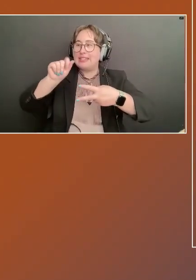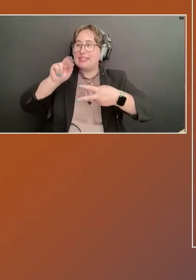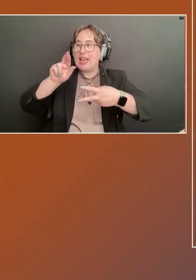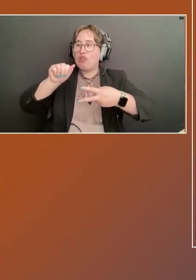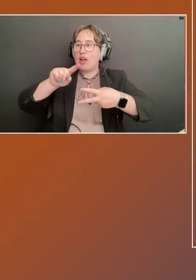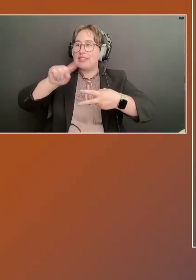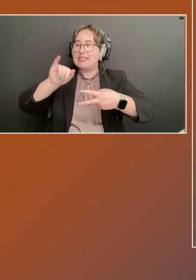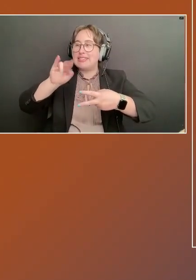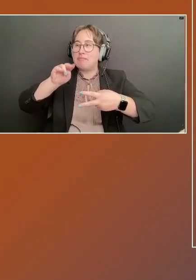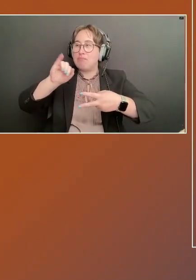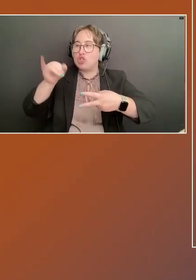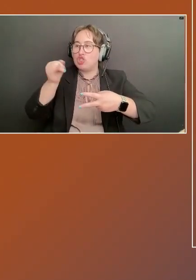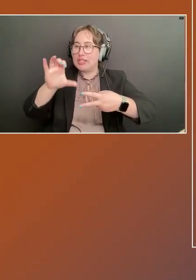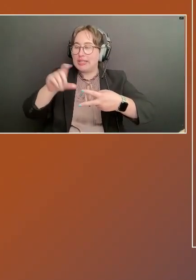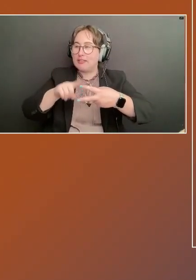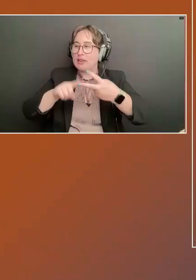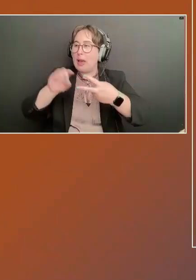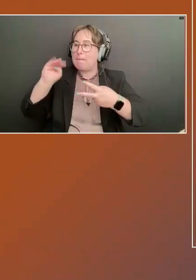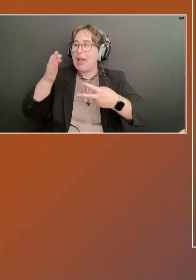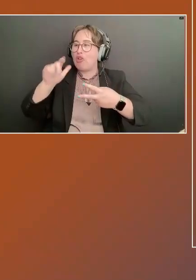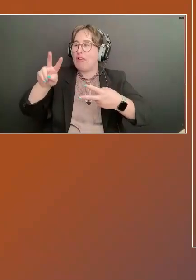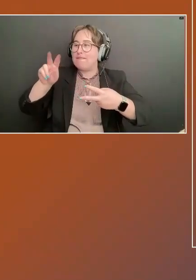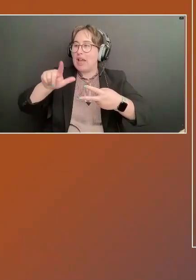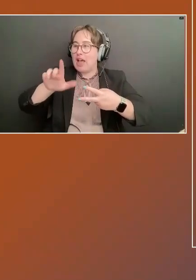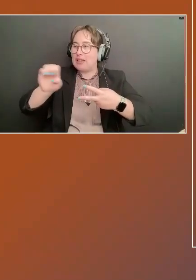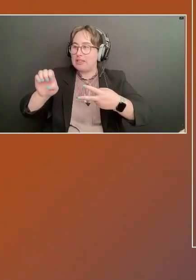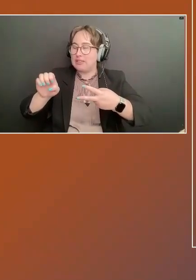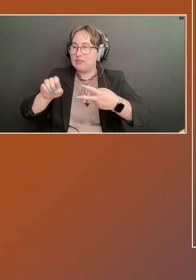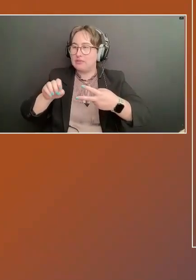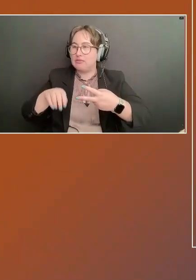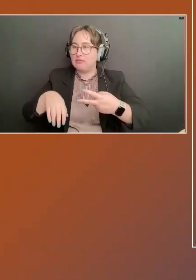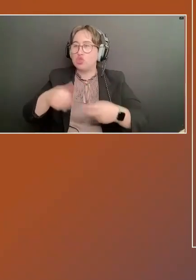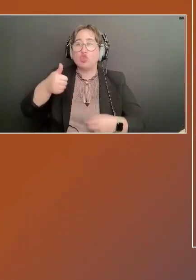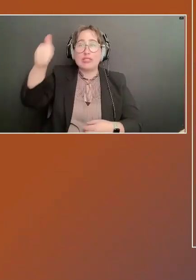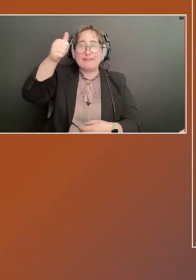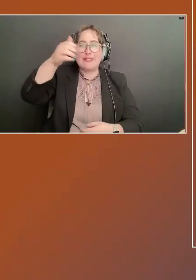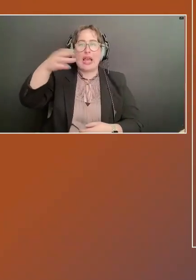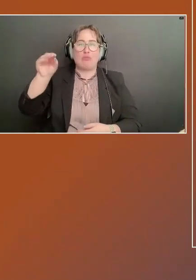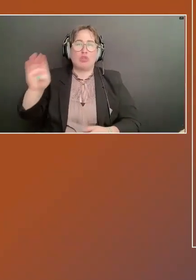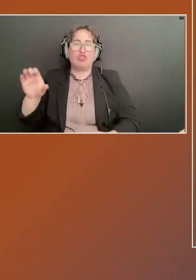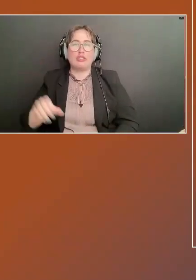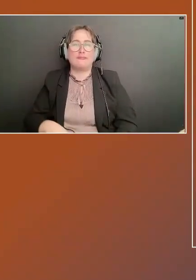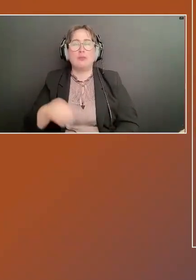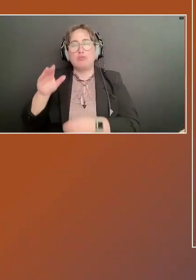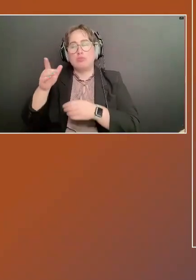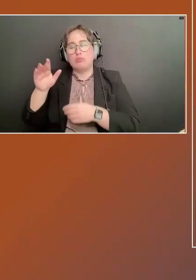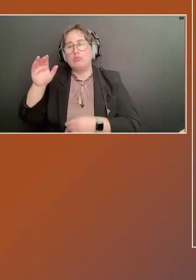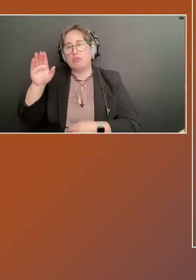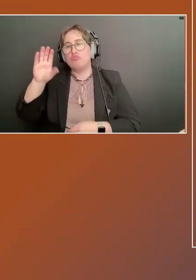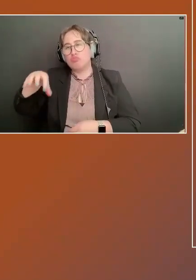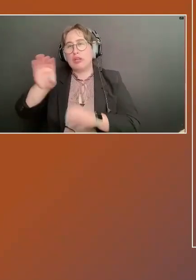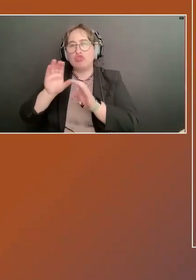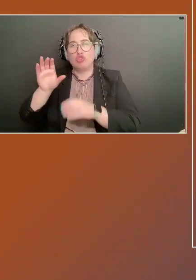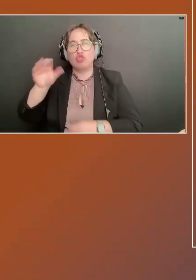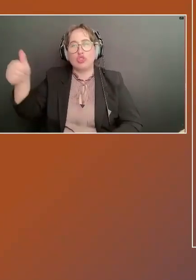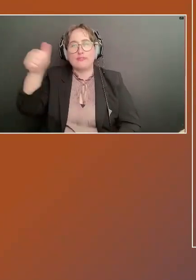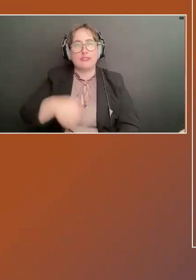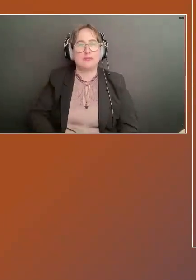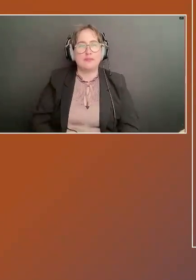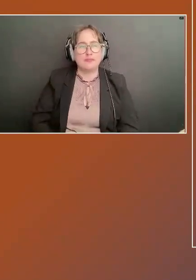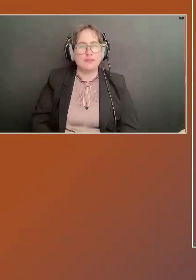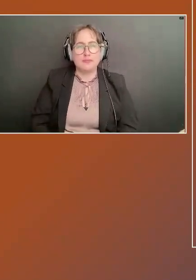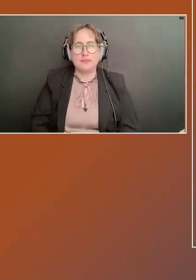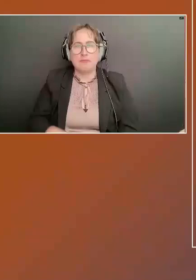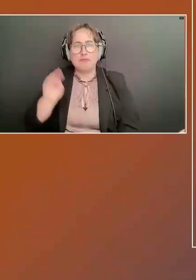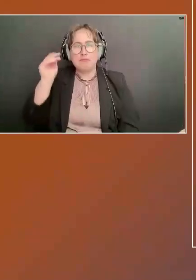right, Simajek, Chief Planning Officer and Branch Chief. Welcome to the Data Expo. John, thanks so much. Got